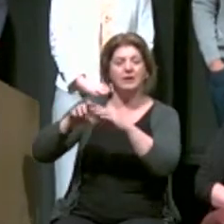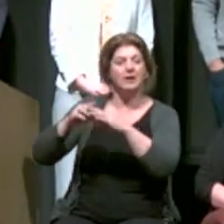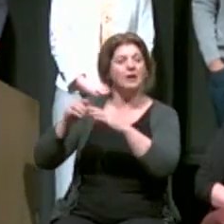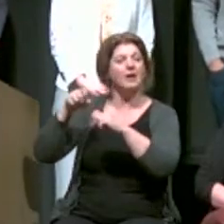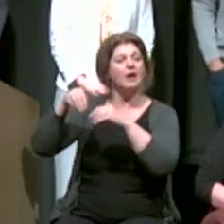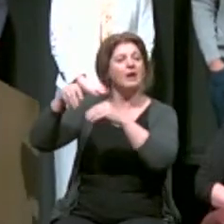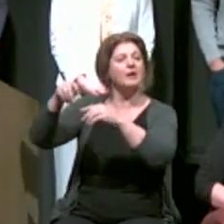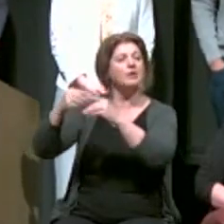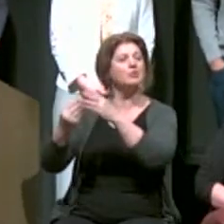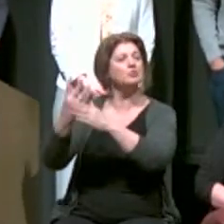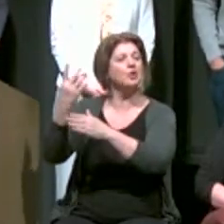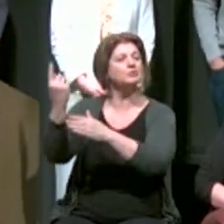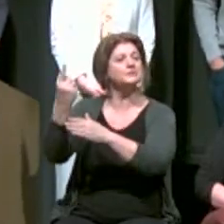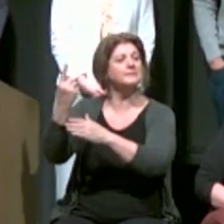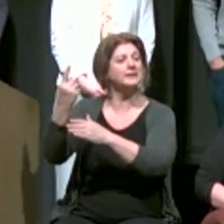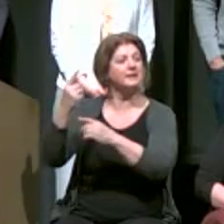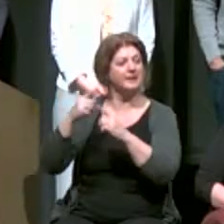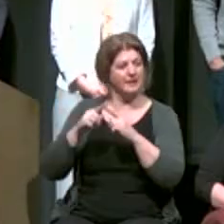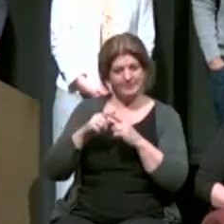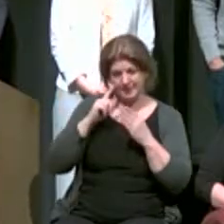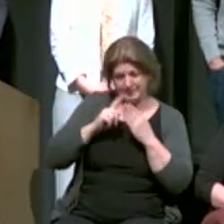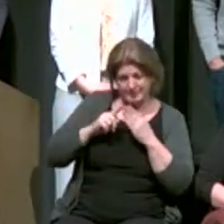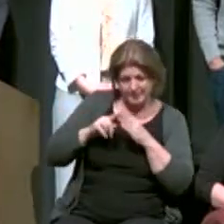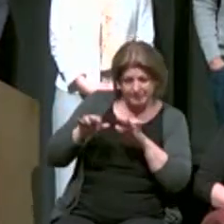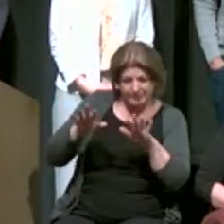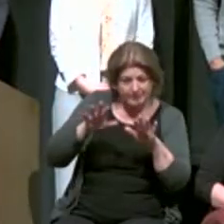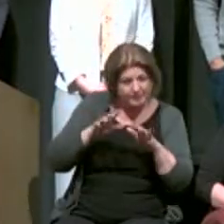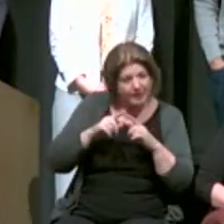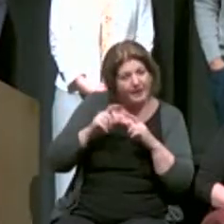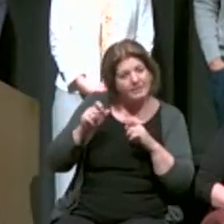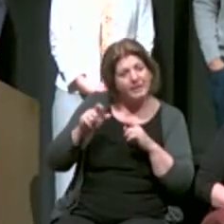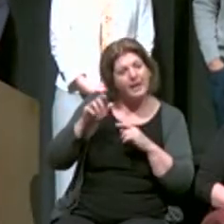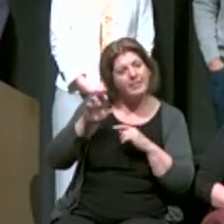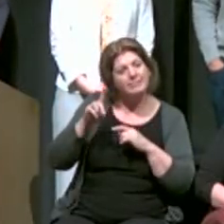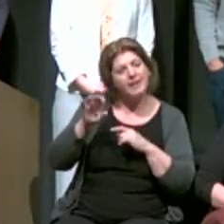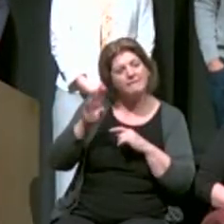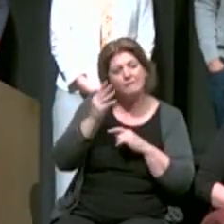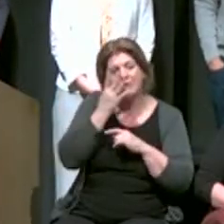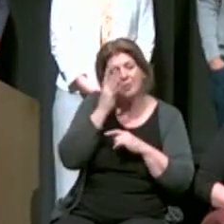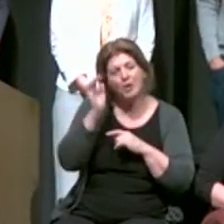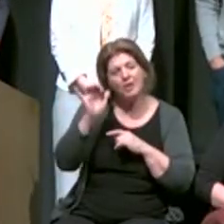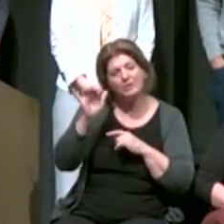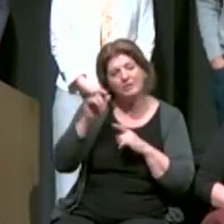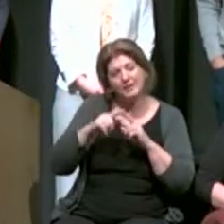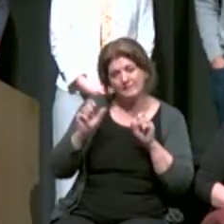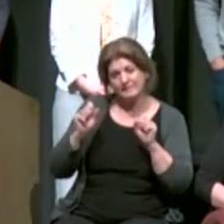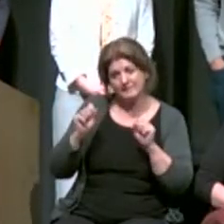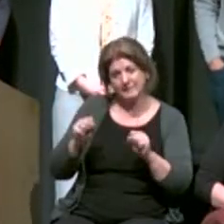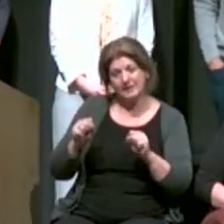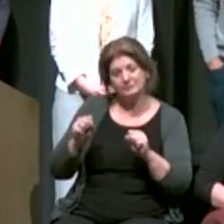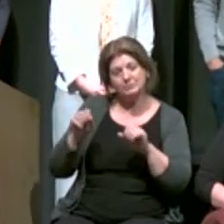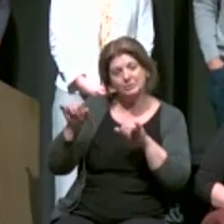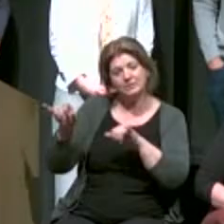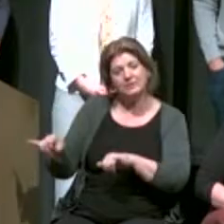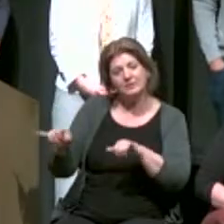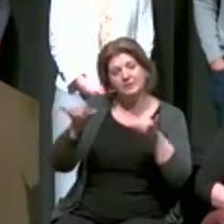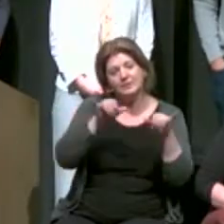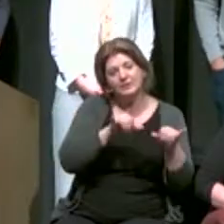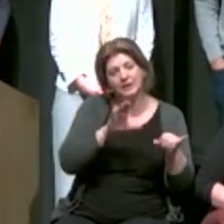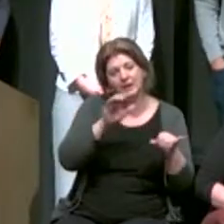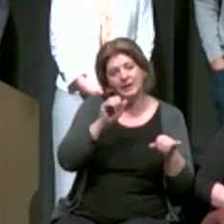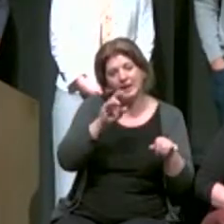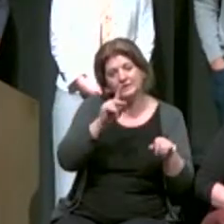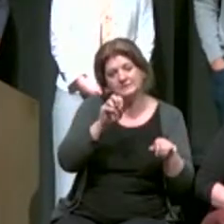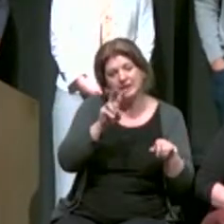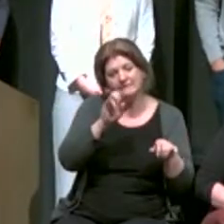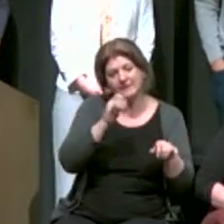start. Then we did a lot of iterations of what these landforms could look like that would hopefully mimic what you see in Cascade